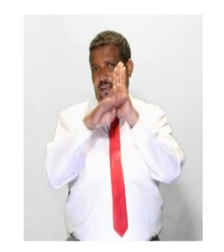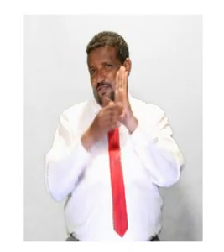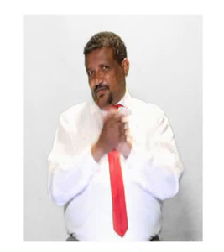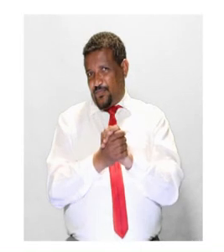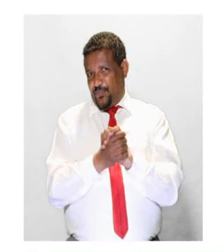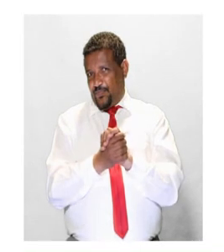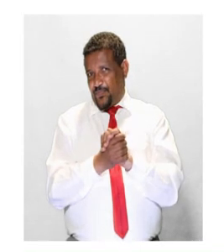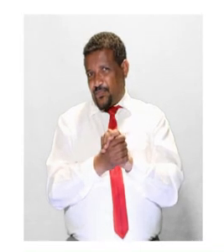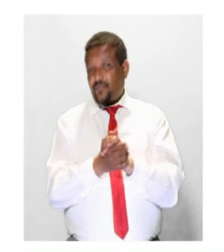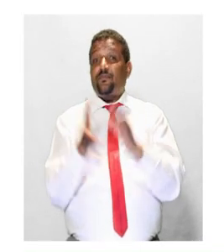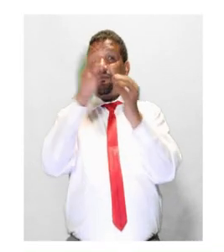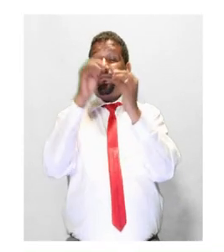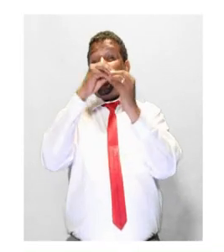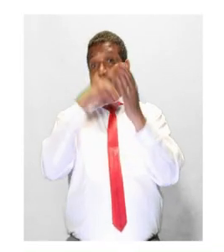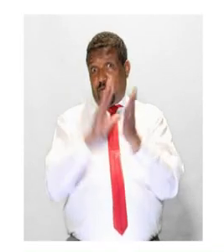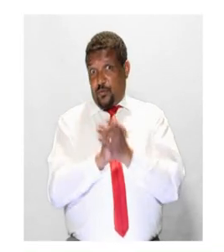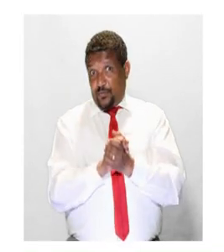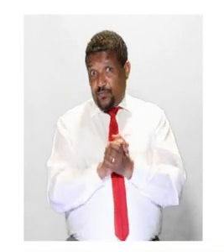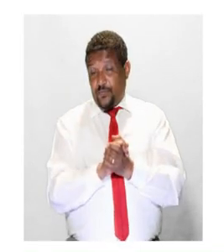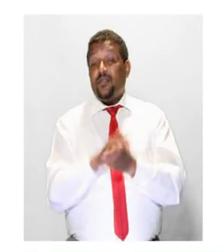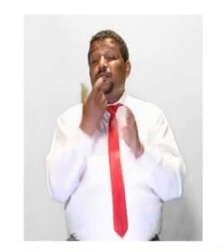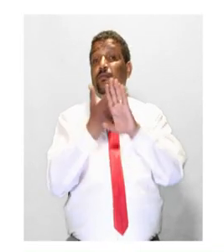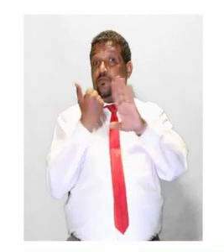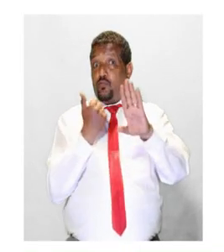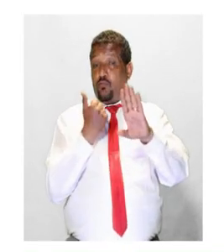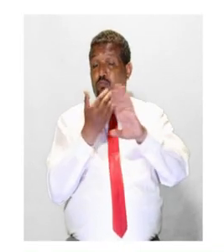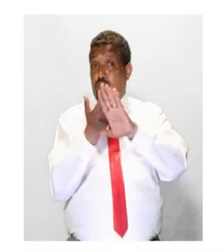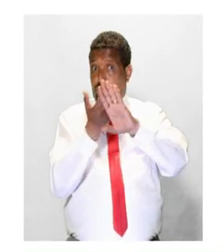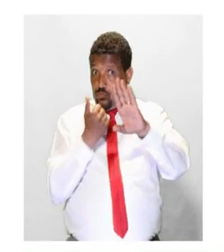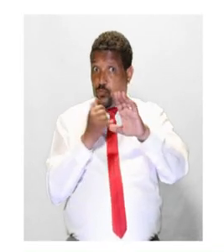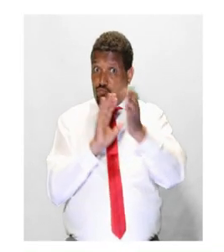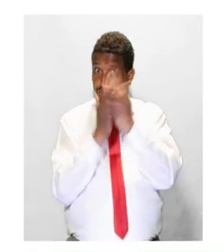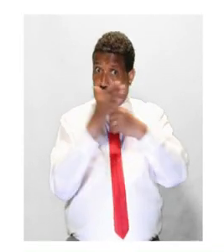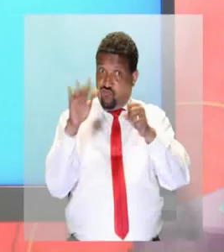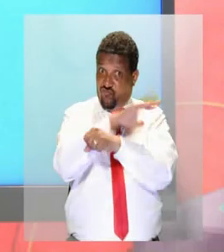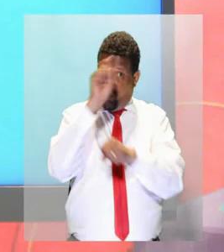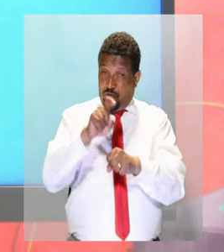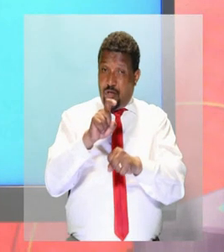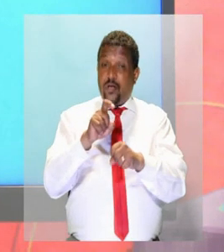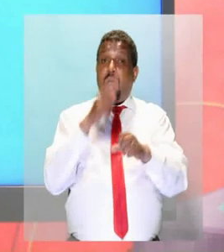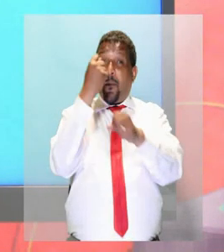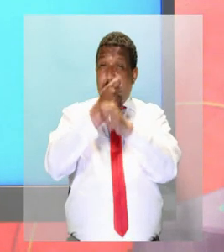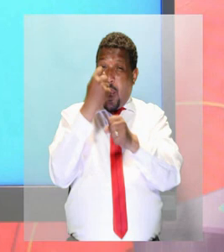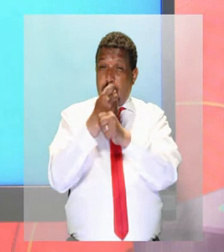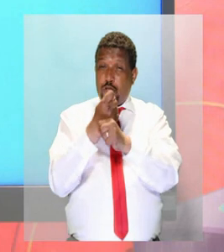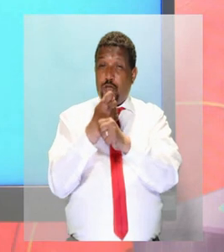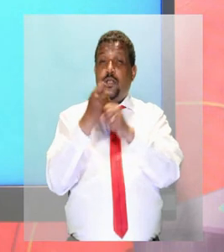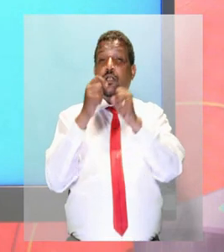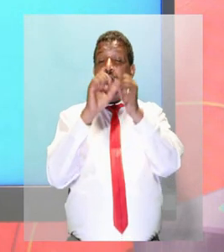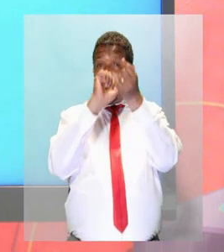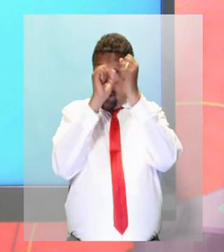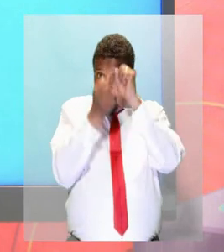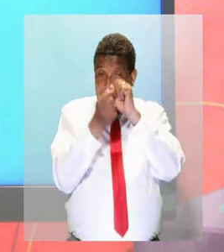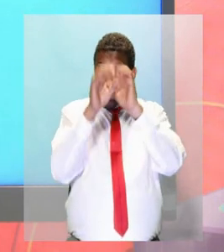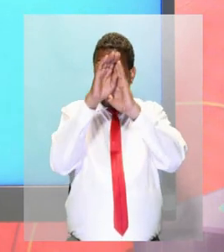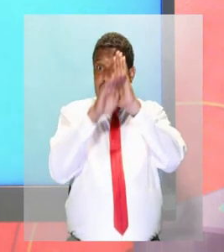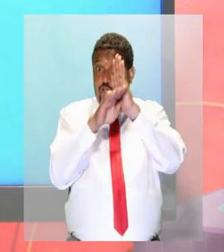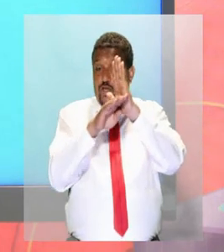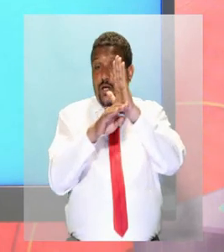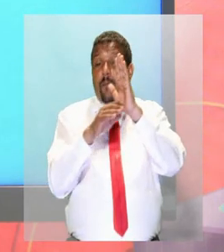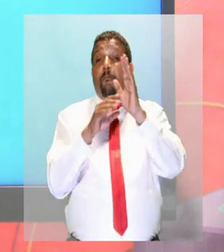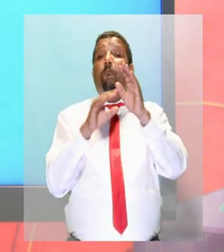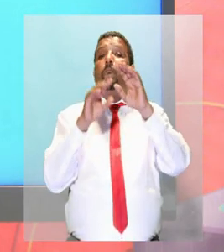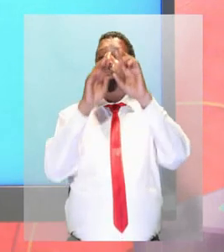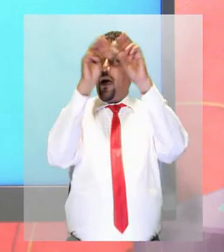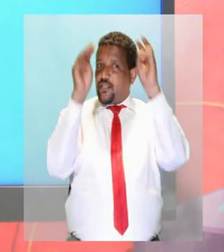are assumptions, again, preconditions that must be fulfilled to apply the law of diminishing marginal utility. In order to